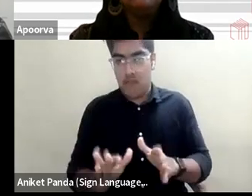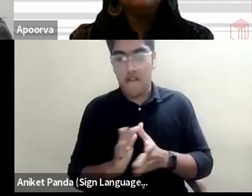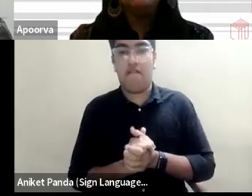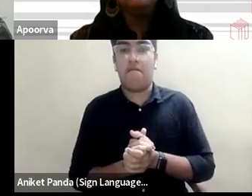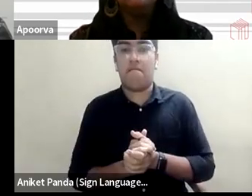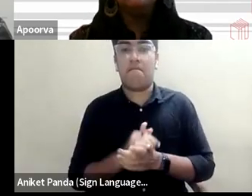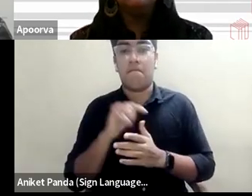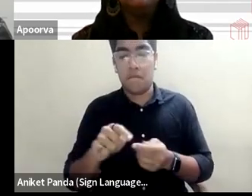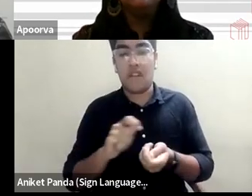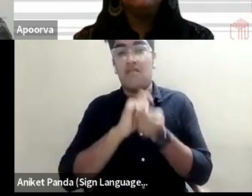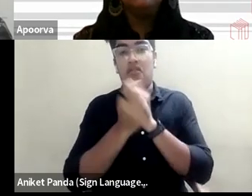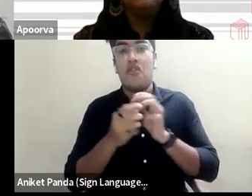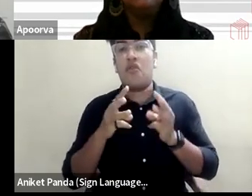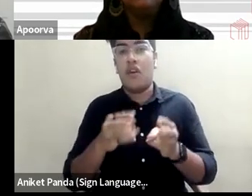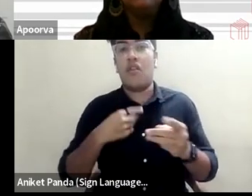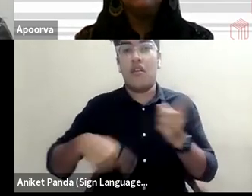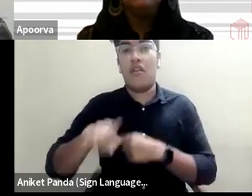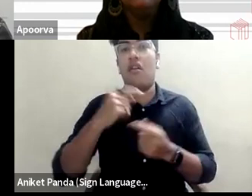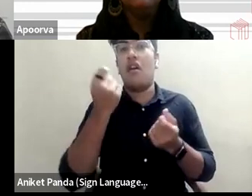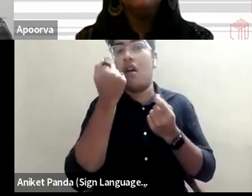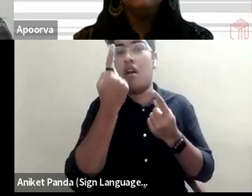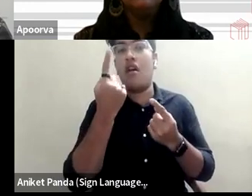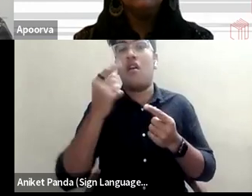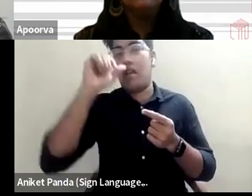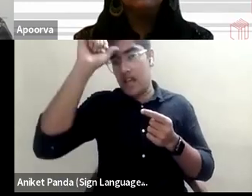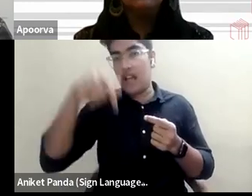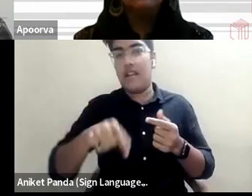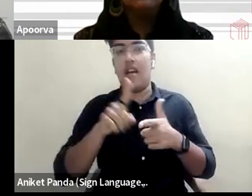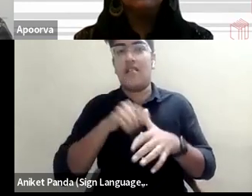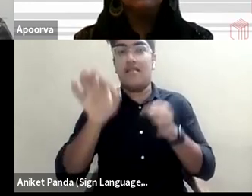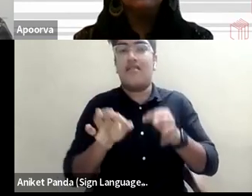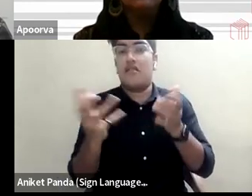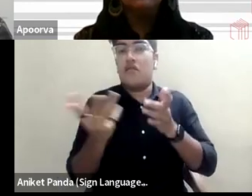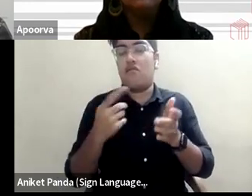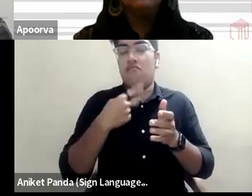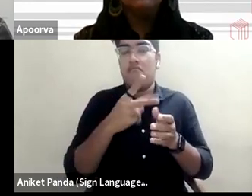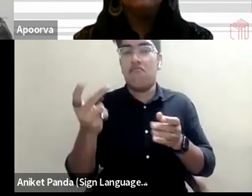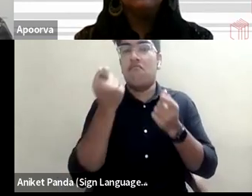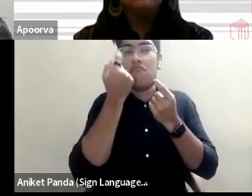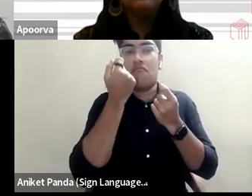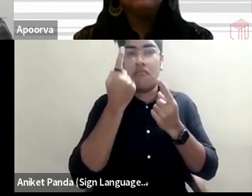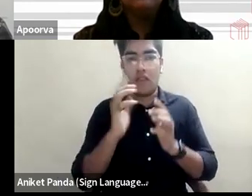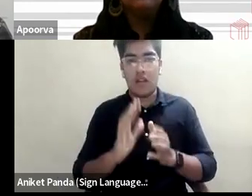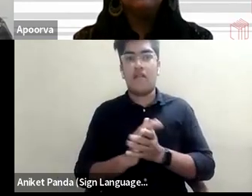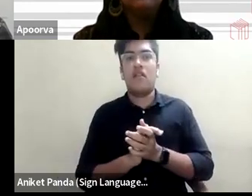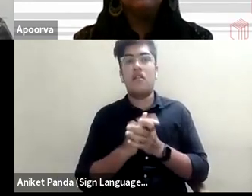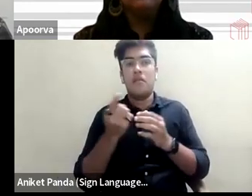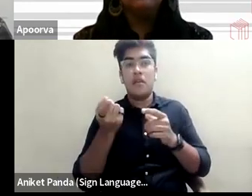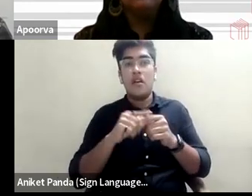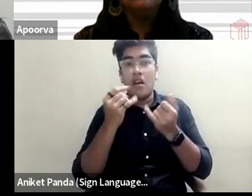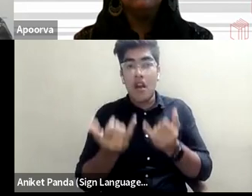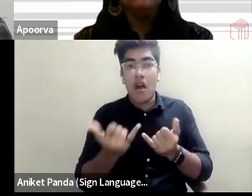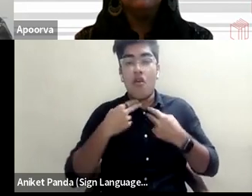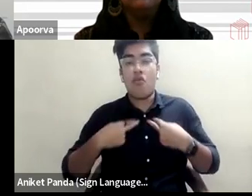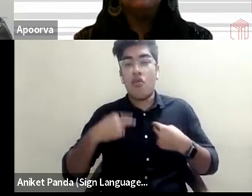that we understand Indian jurisprudence. We also have news articles, etc., on cases that are now being heard in court. There's a